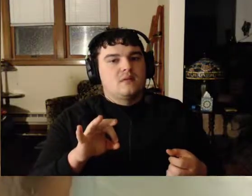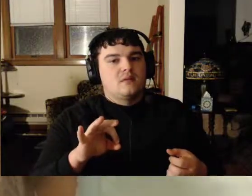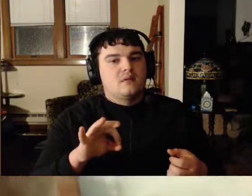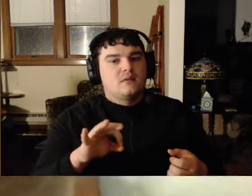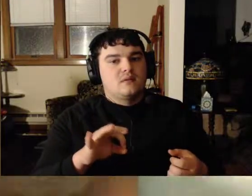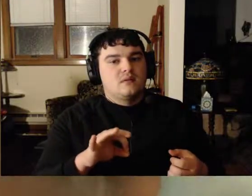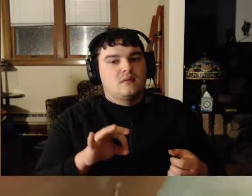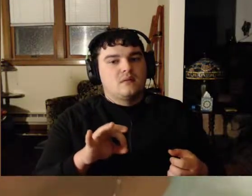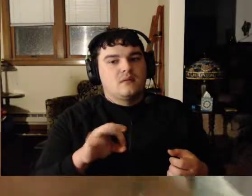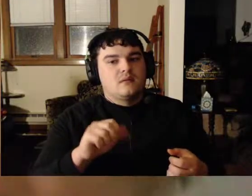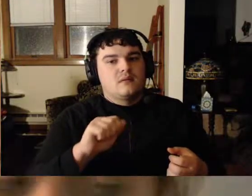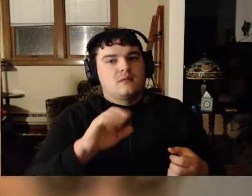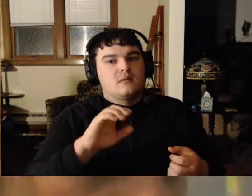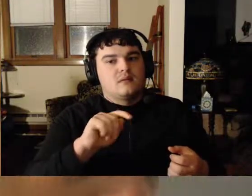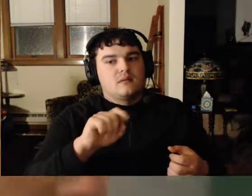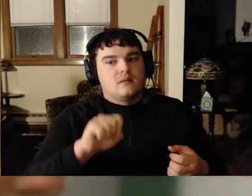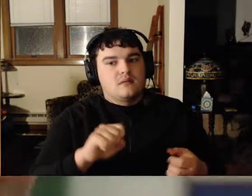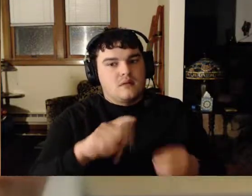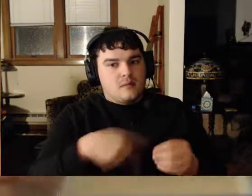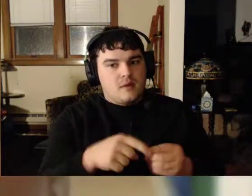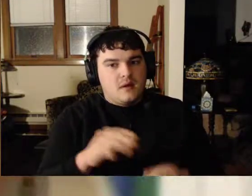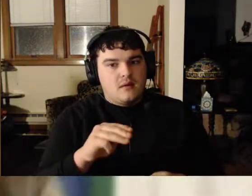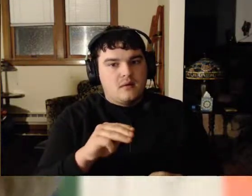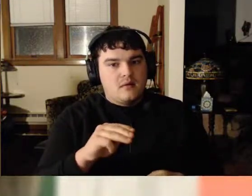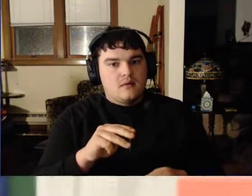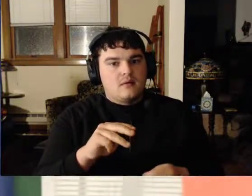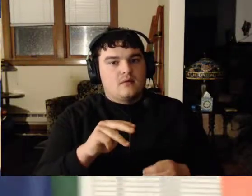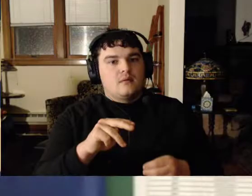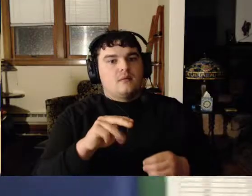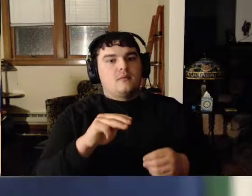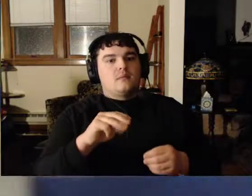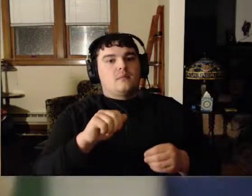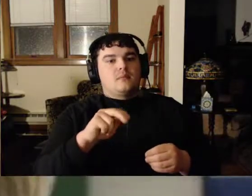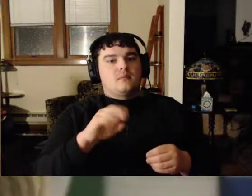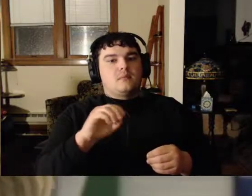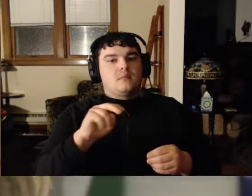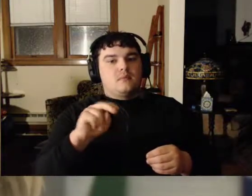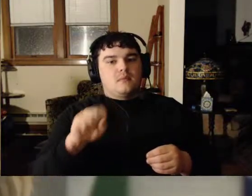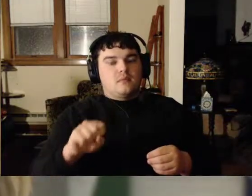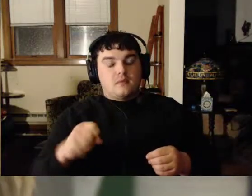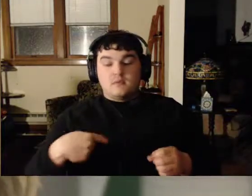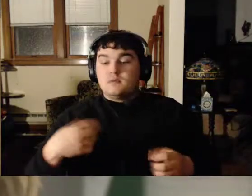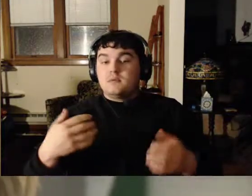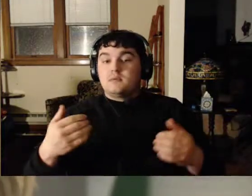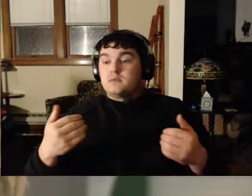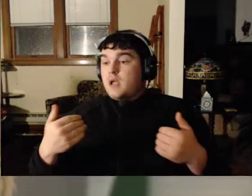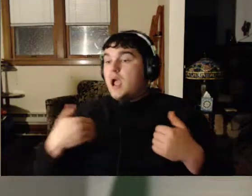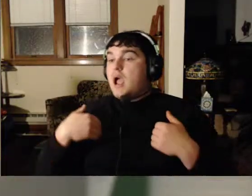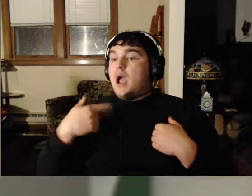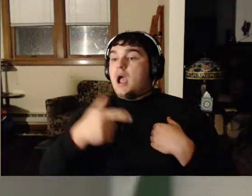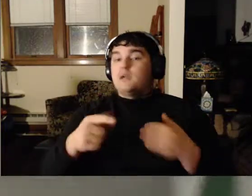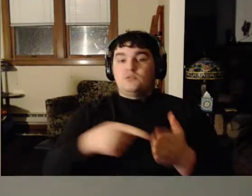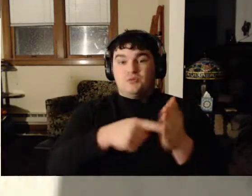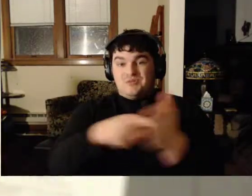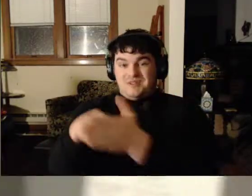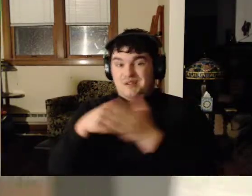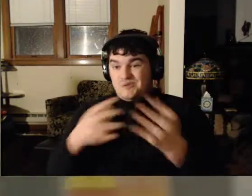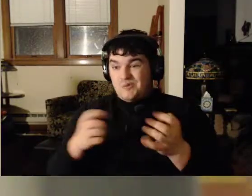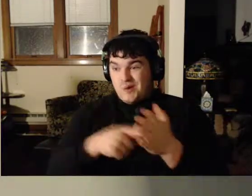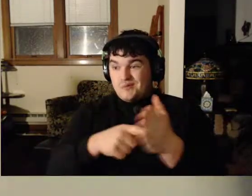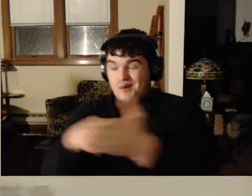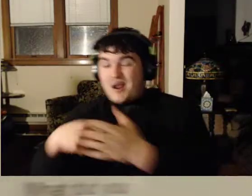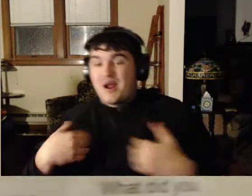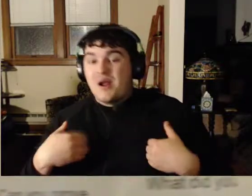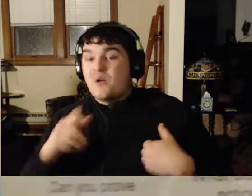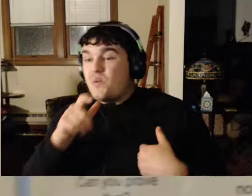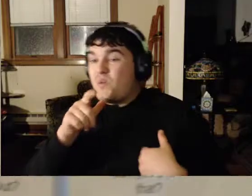Maine Coon. Very good. Get that down. Get that down. Does anybody have one that they'd like to share? That they'd like to share.